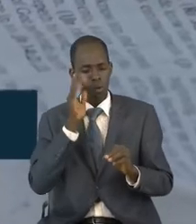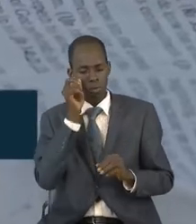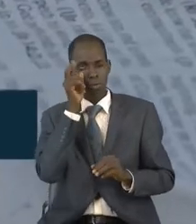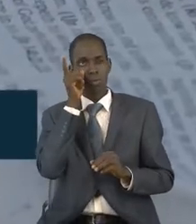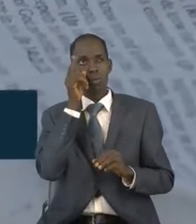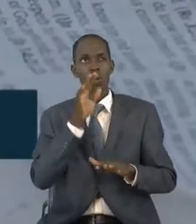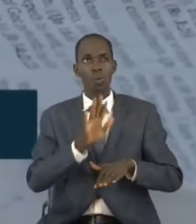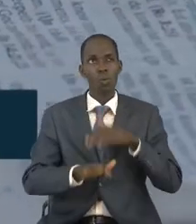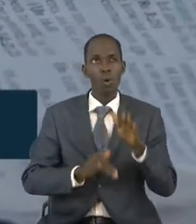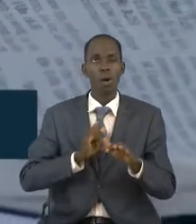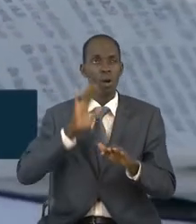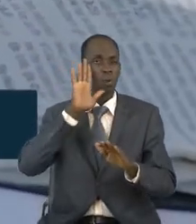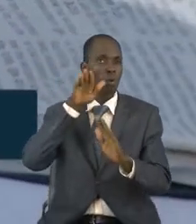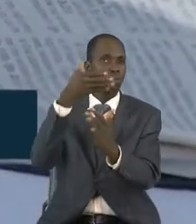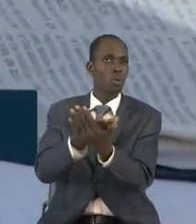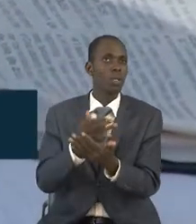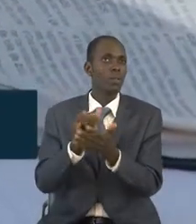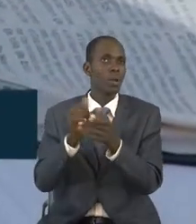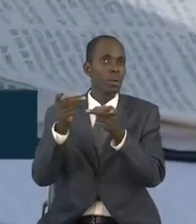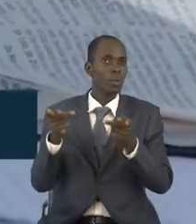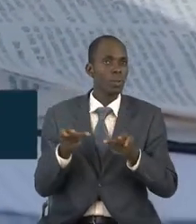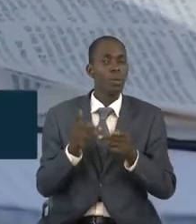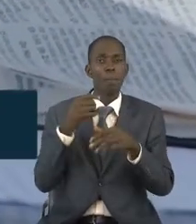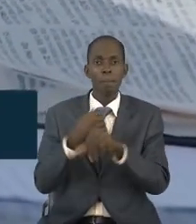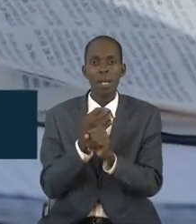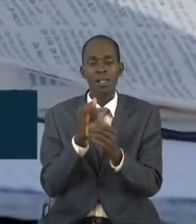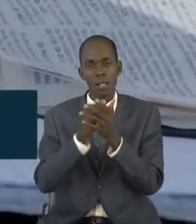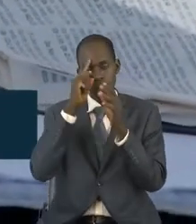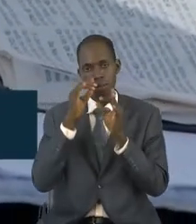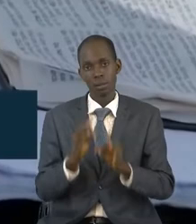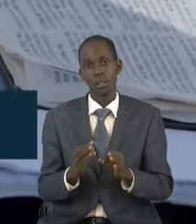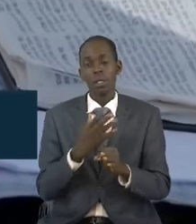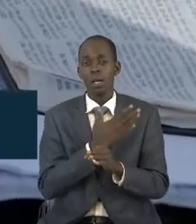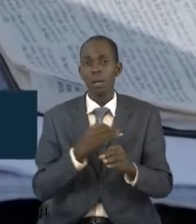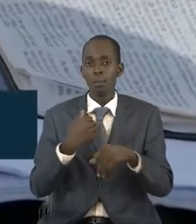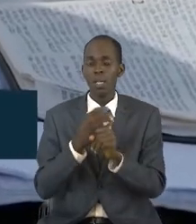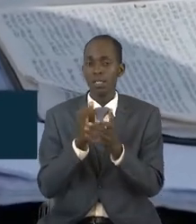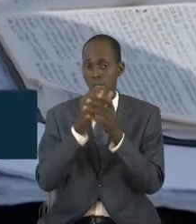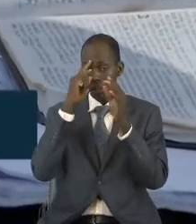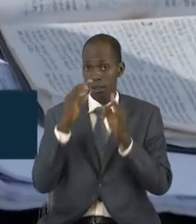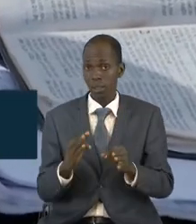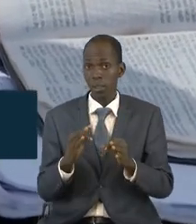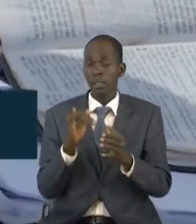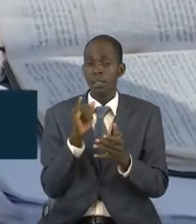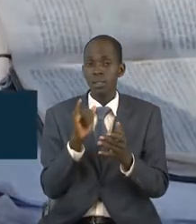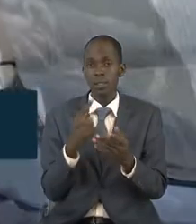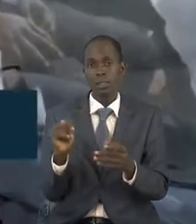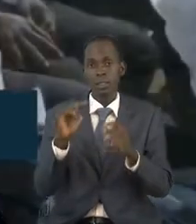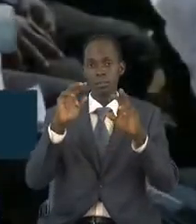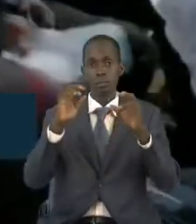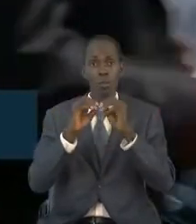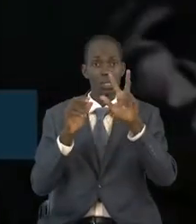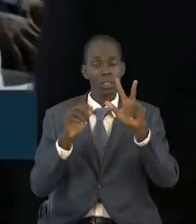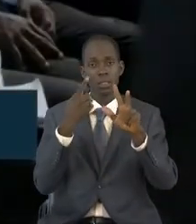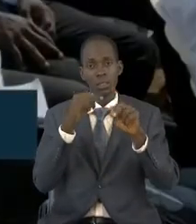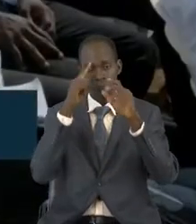to that place. You need that decision, and you need that determination. The determined walk of the